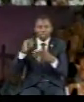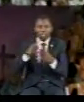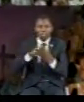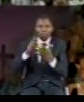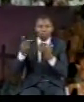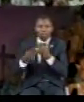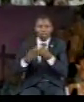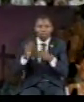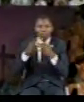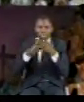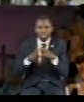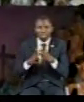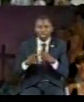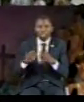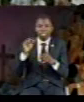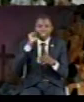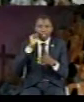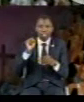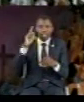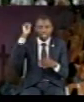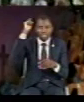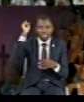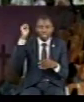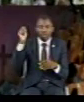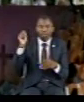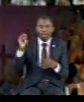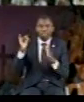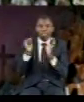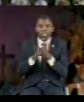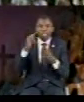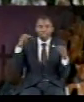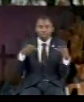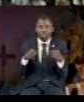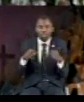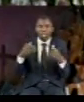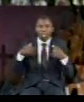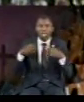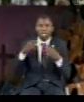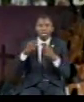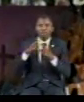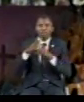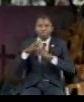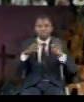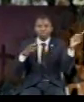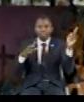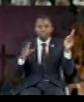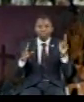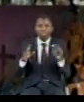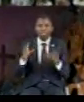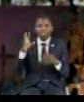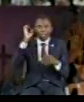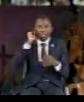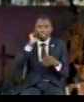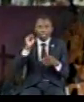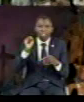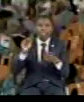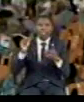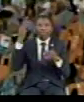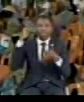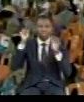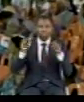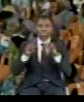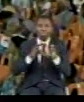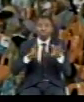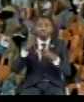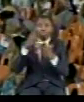Friday, she's testifying that the pain has vanished and she's able to do what she couldn't do before. She's